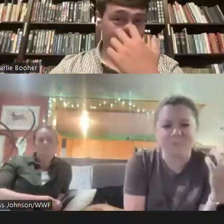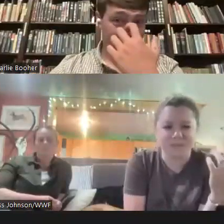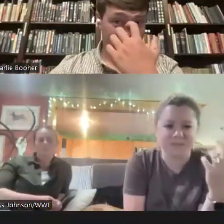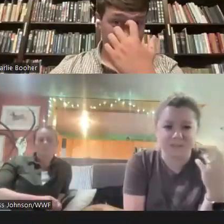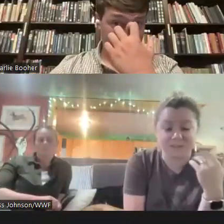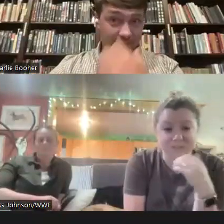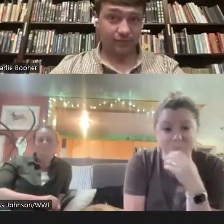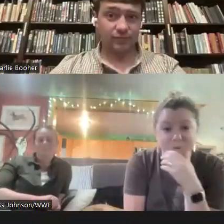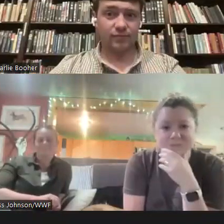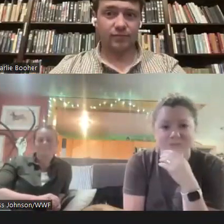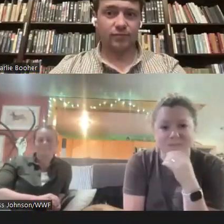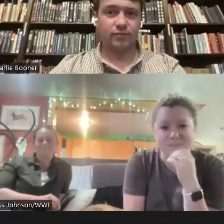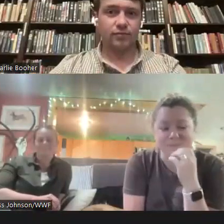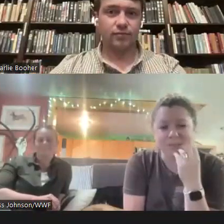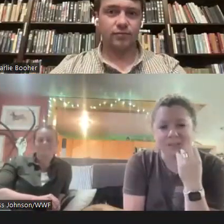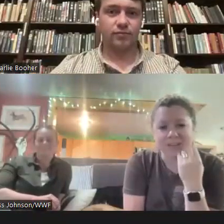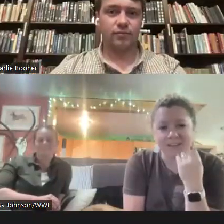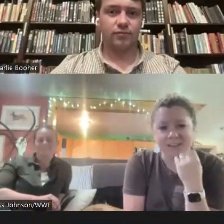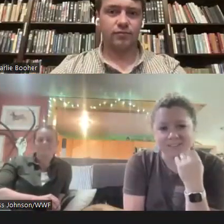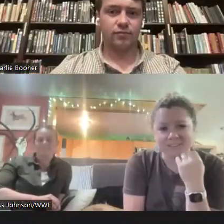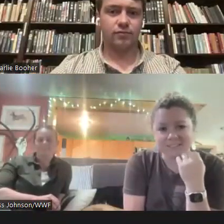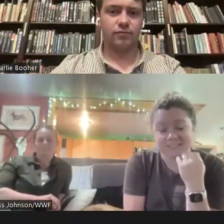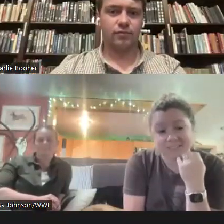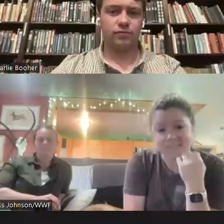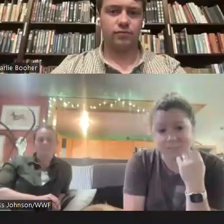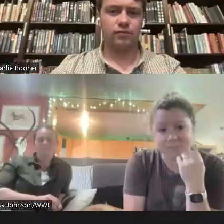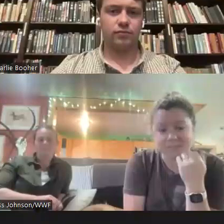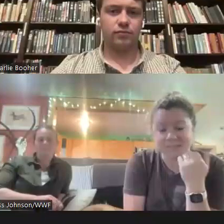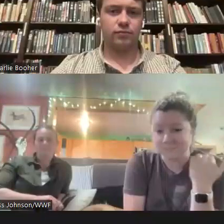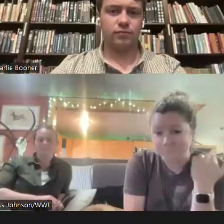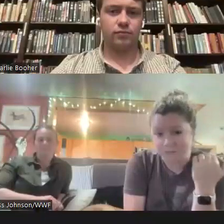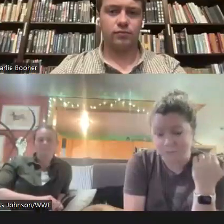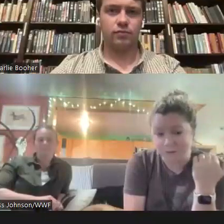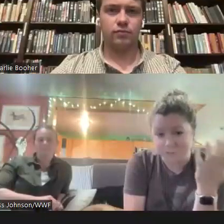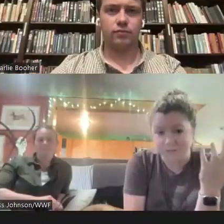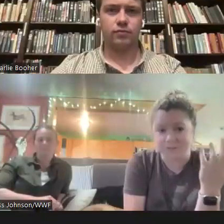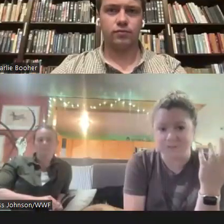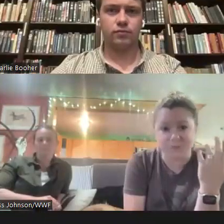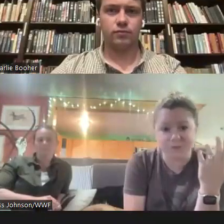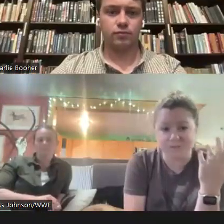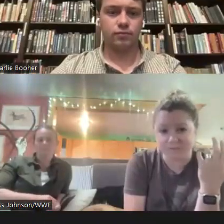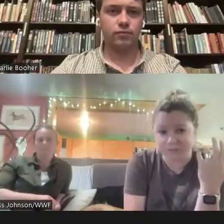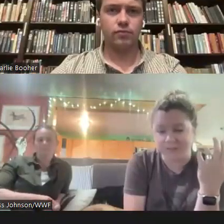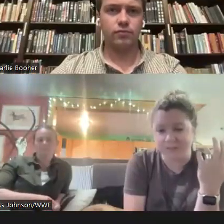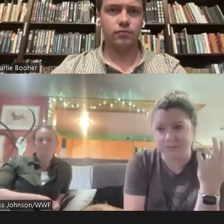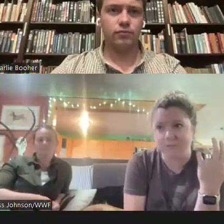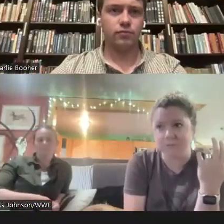showing up and being there is important. And it does help dictate, and especially in Wyoming, your voice